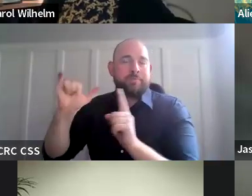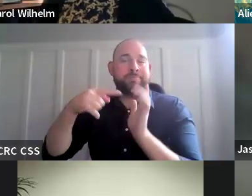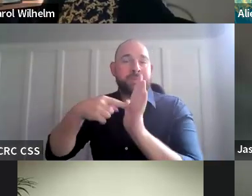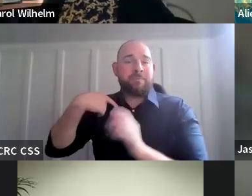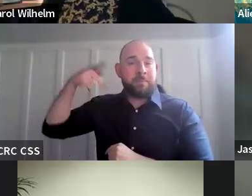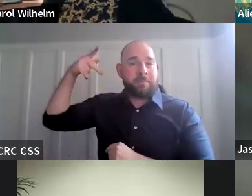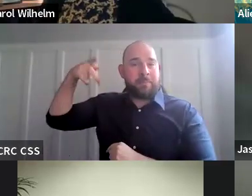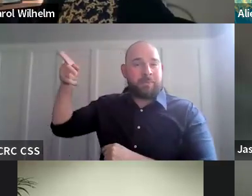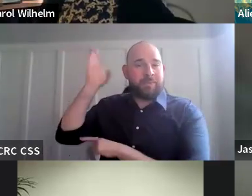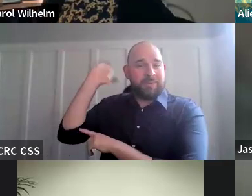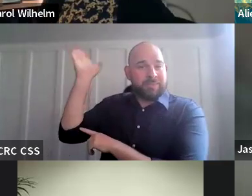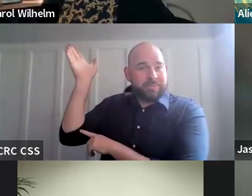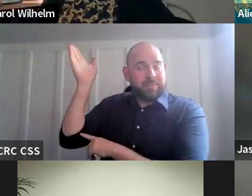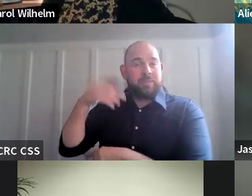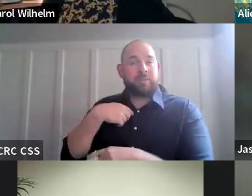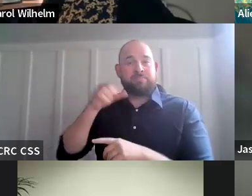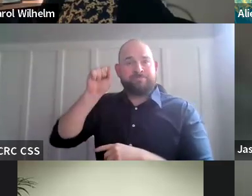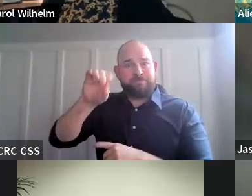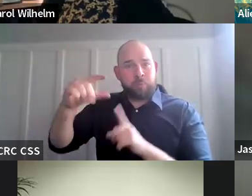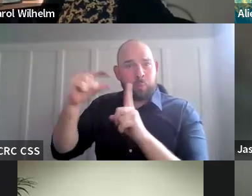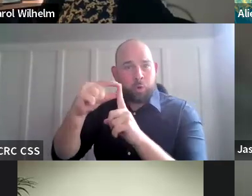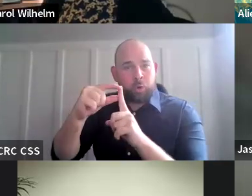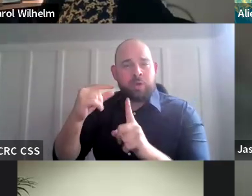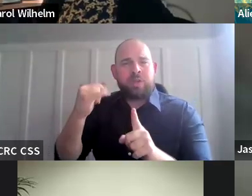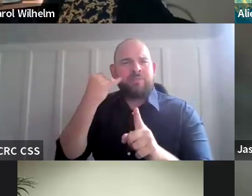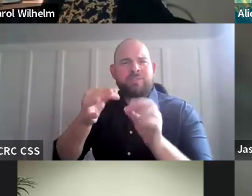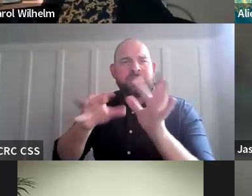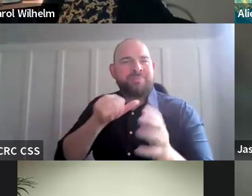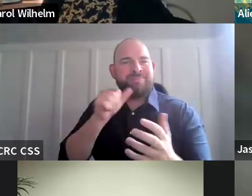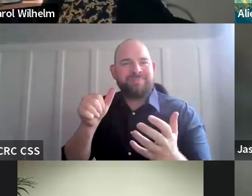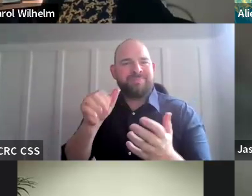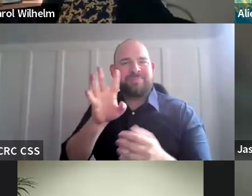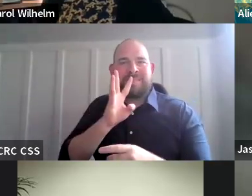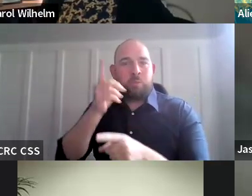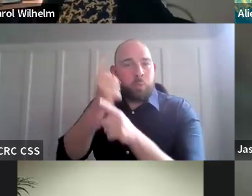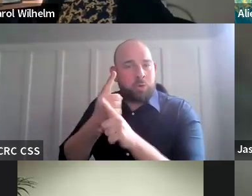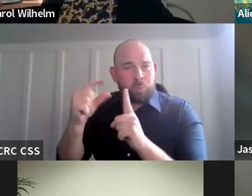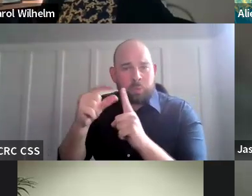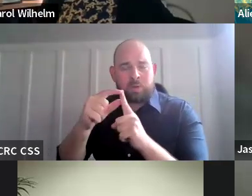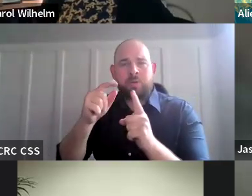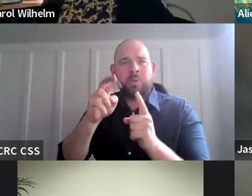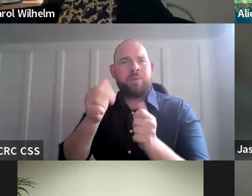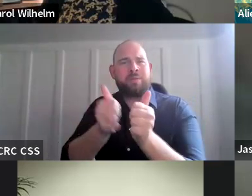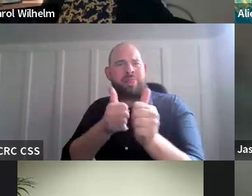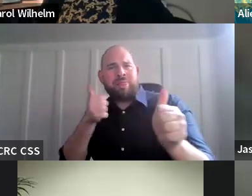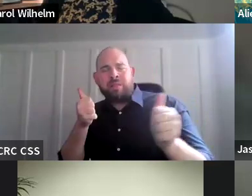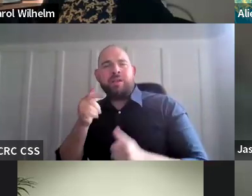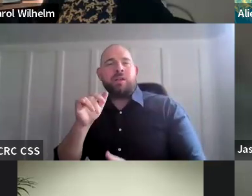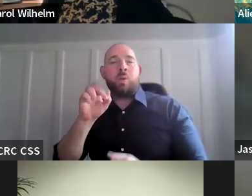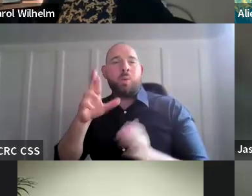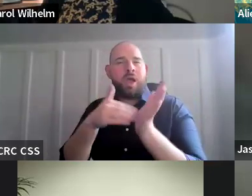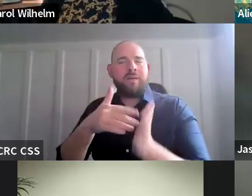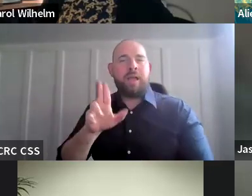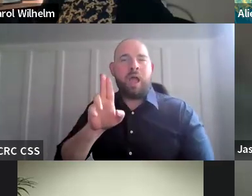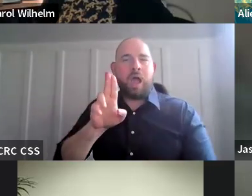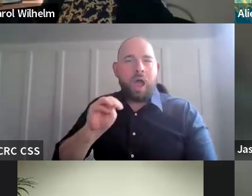specific vocabulary that I'm using. Maybe it's a PowerPoint and I'm giving this terminology and the interpreter is not using the